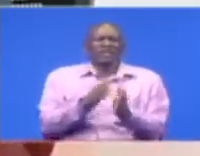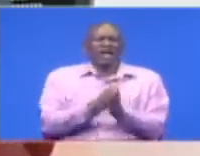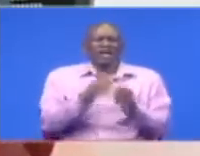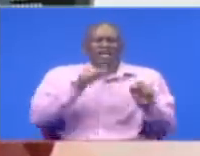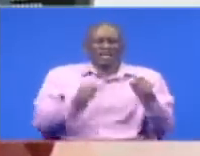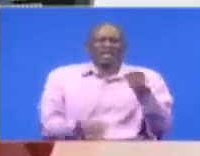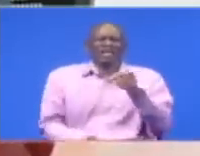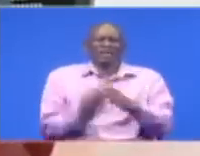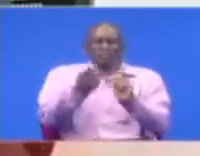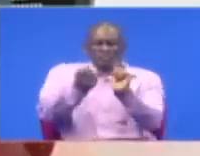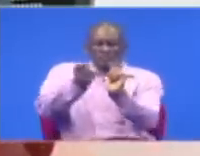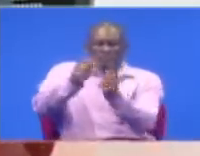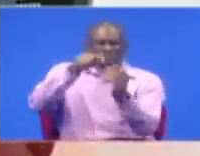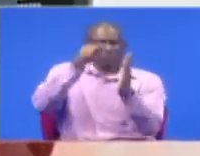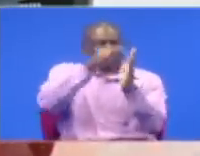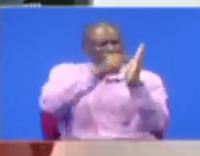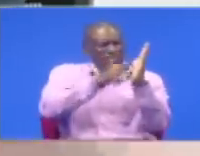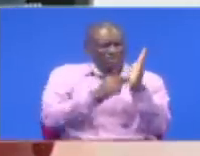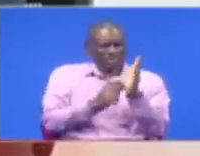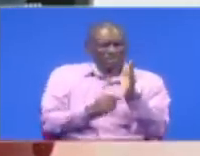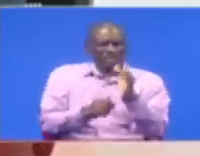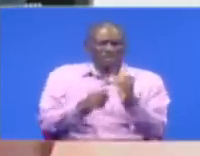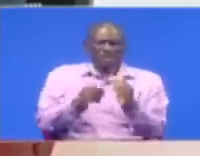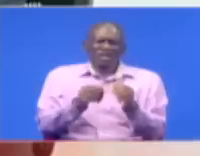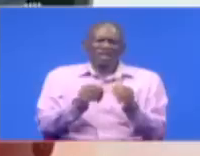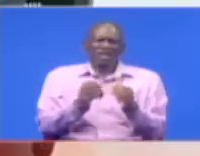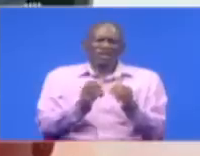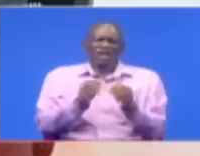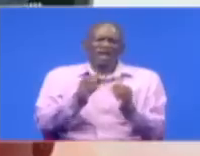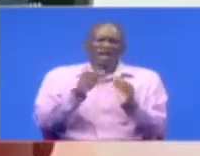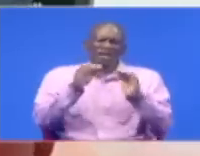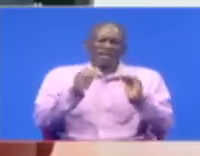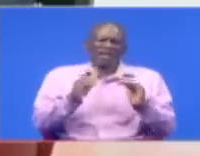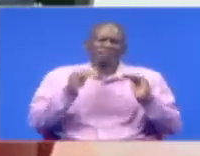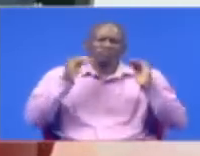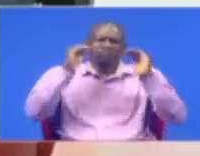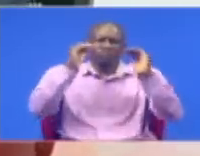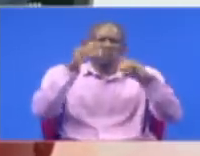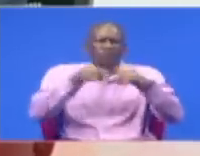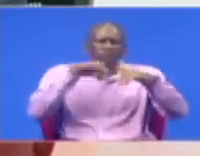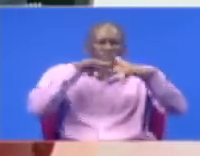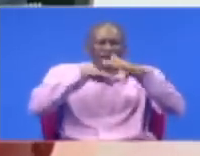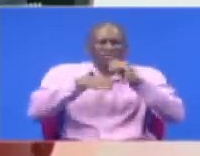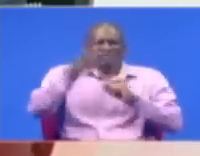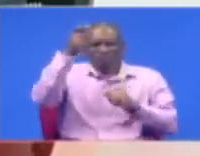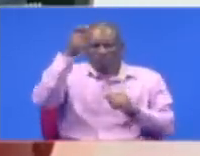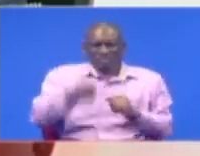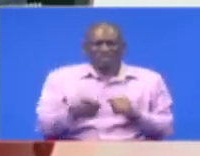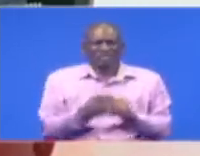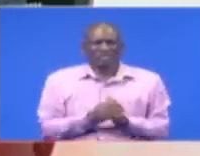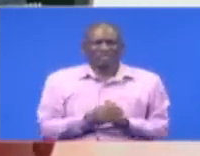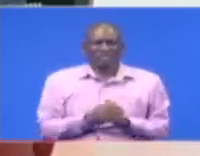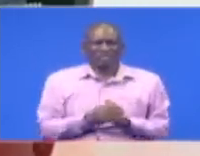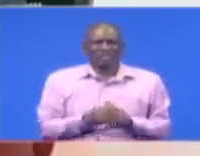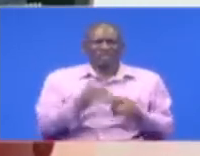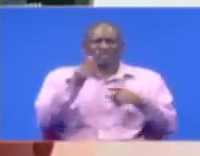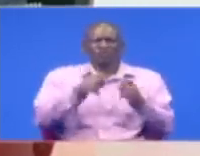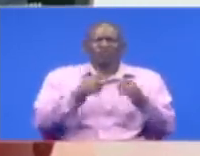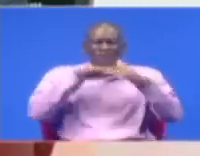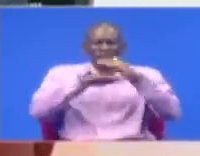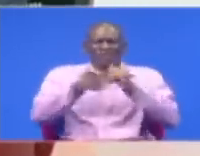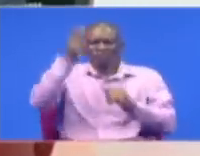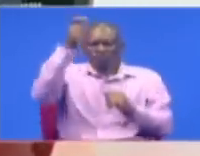with a transformation agenda slightly advanced from access to justice. From access